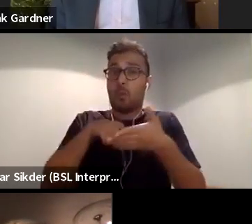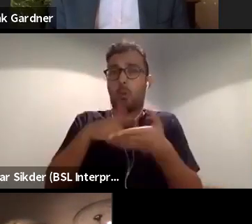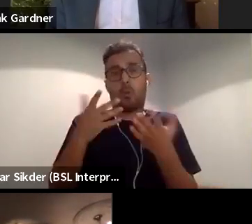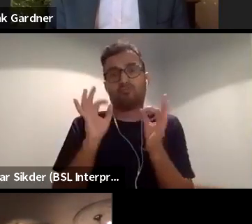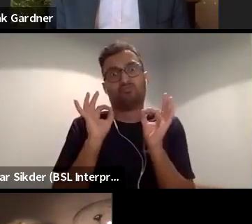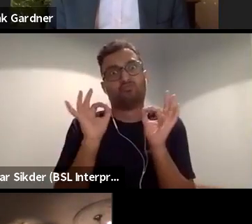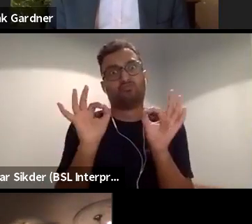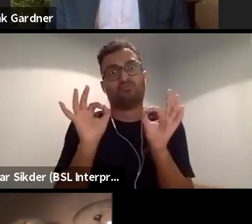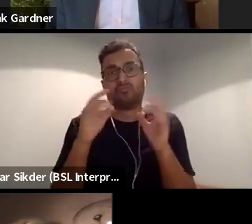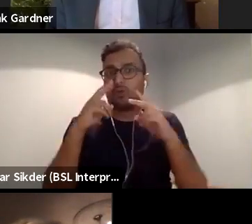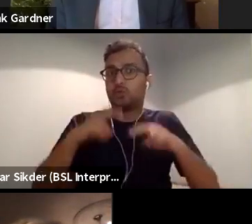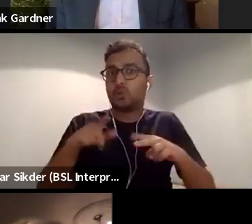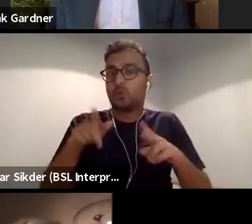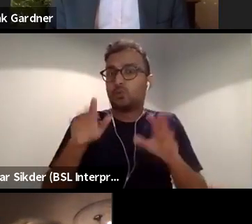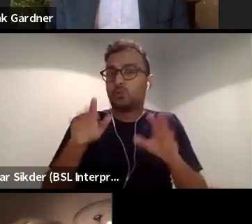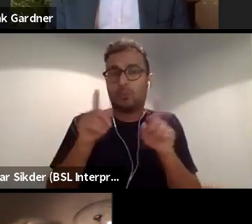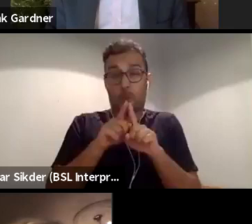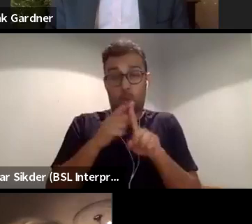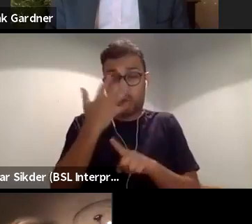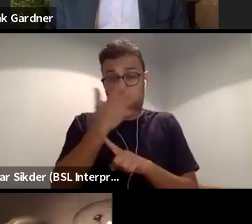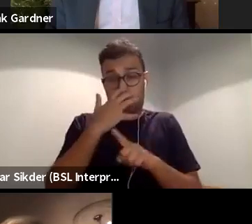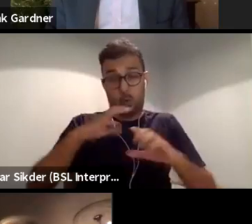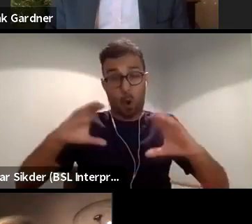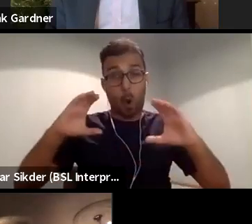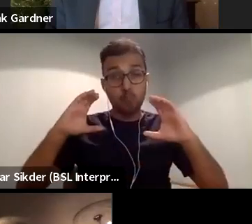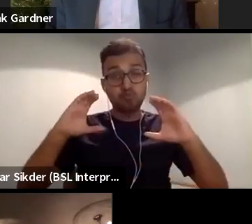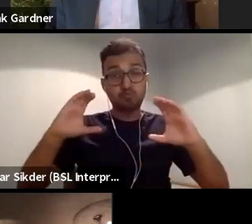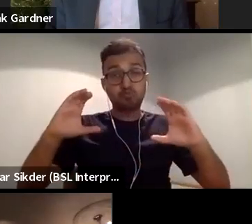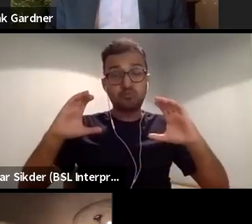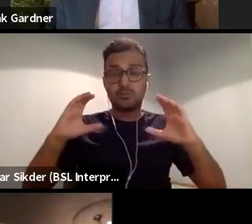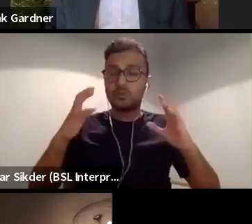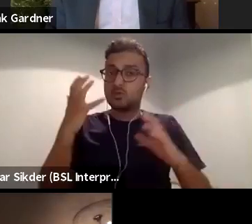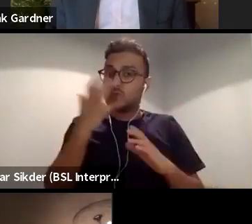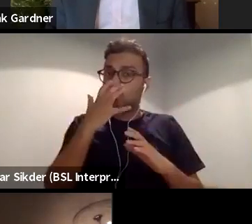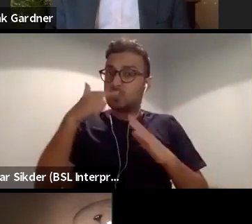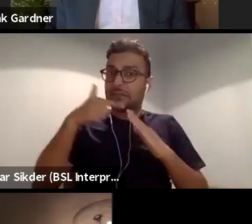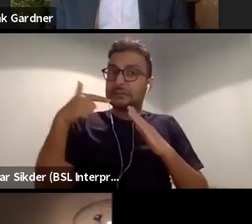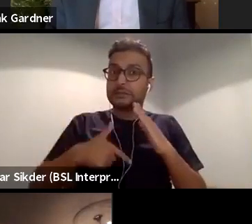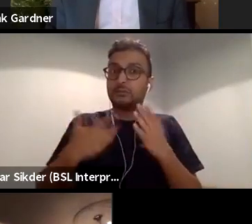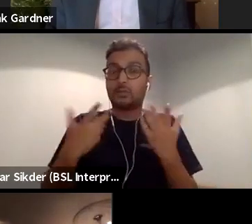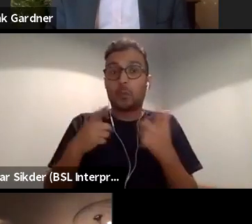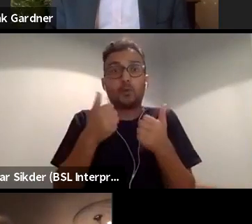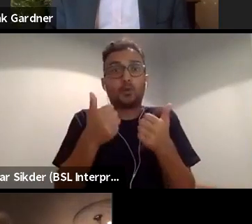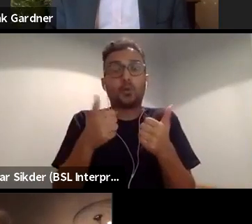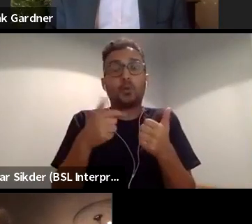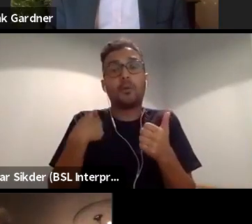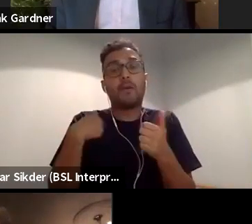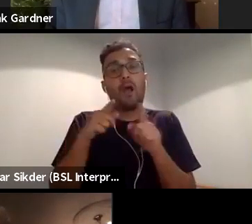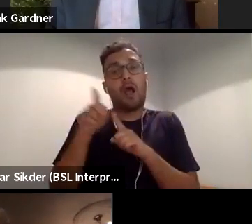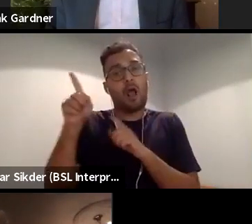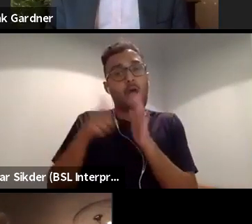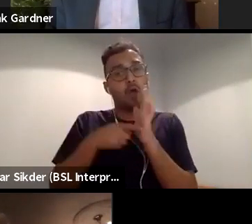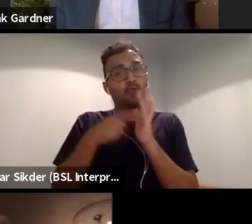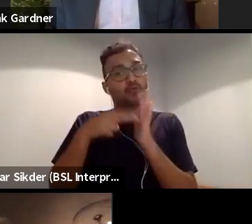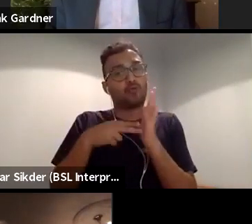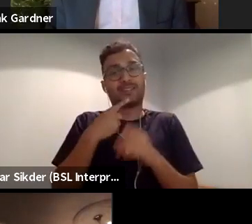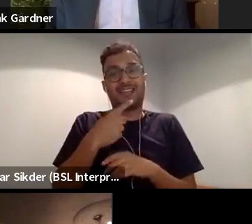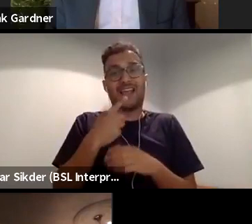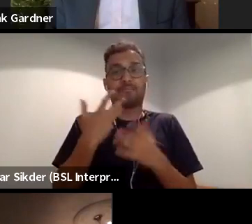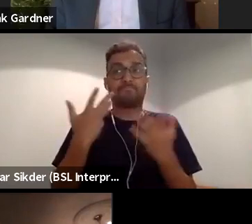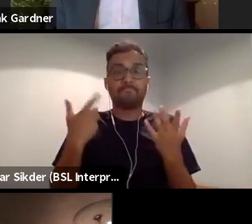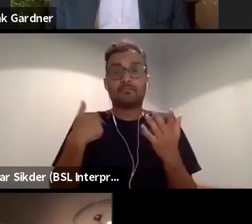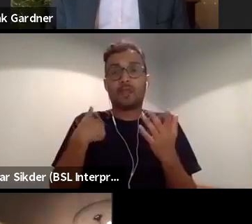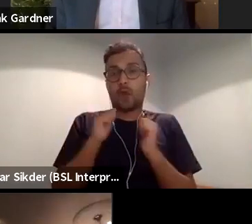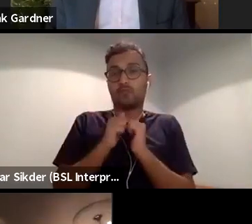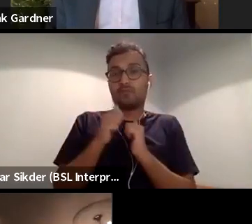it as well, but as John notes there, I think increasingly what we really need to be aware